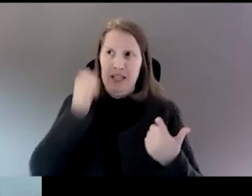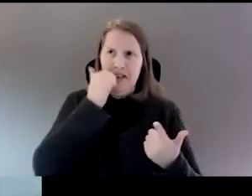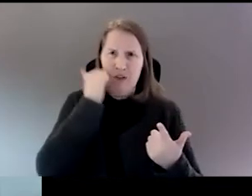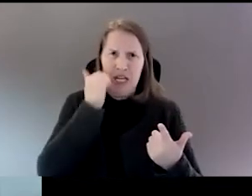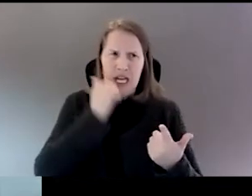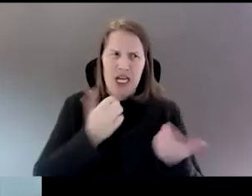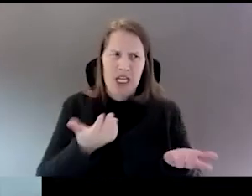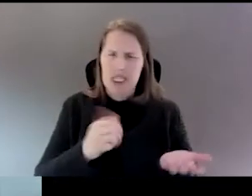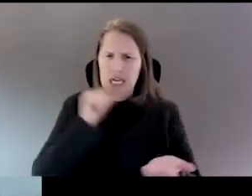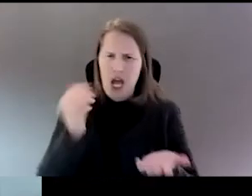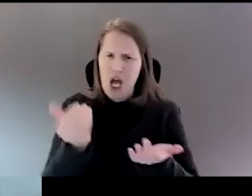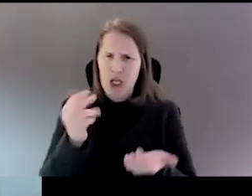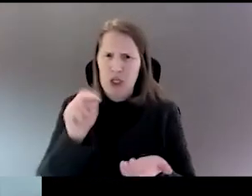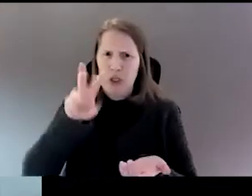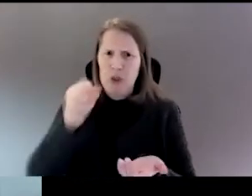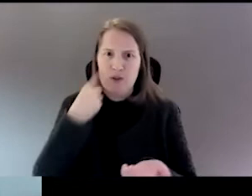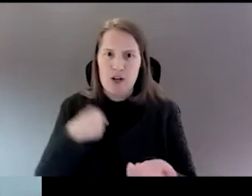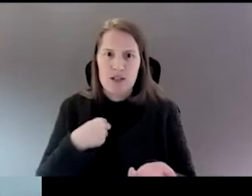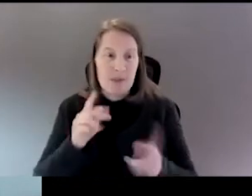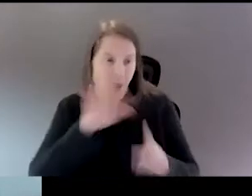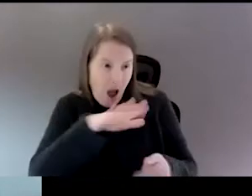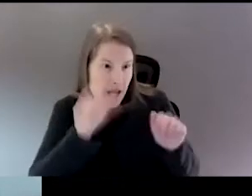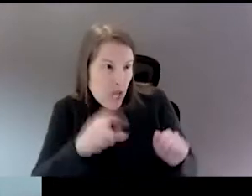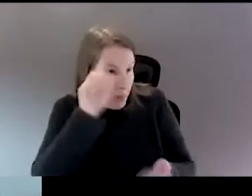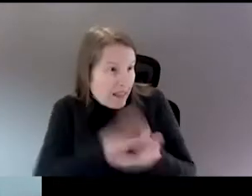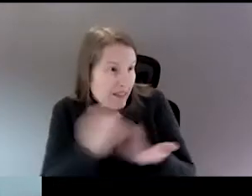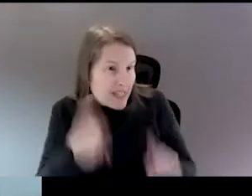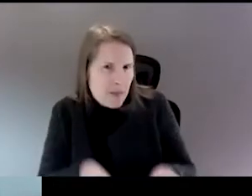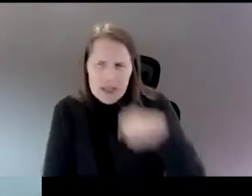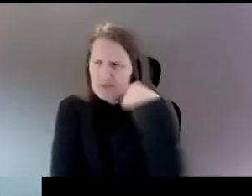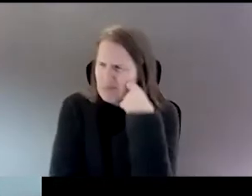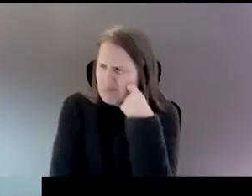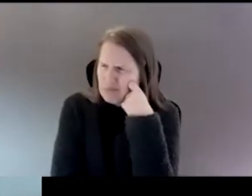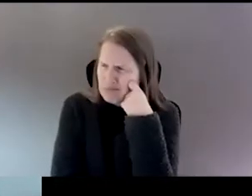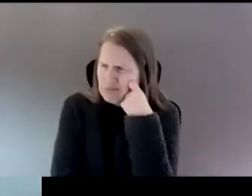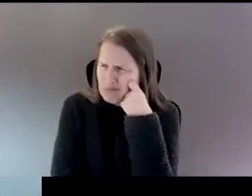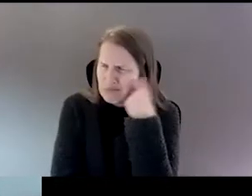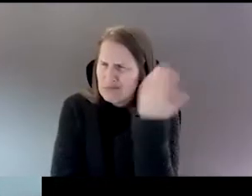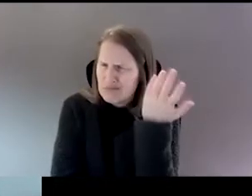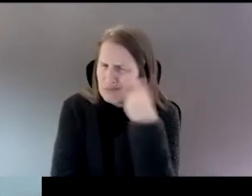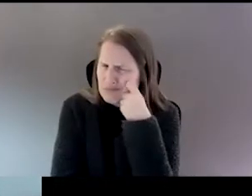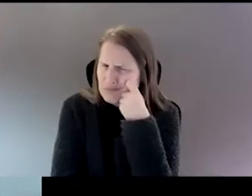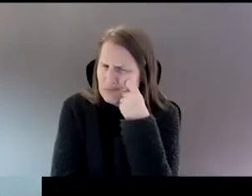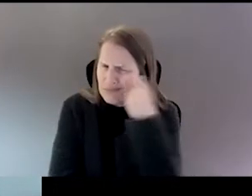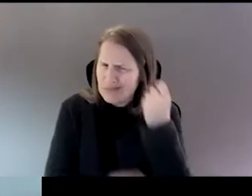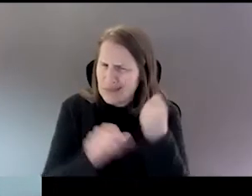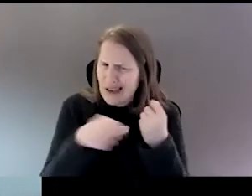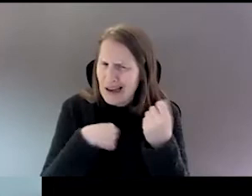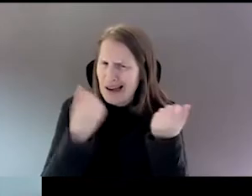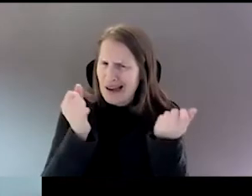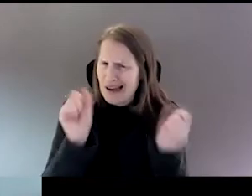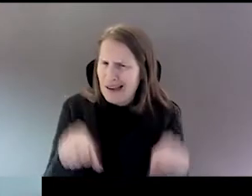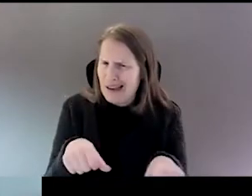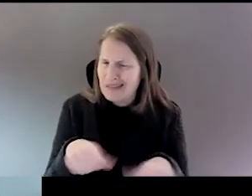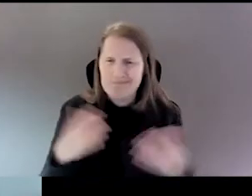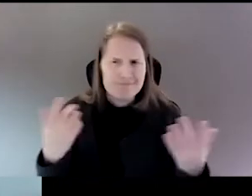are like, oh my gosh, can you believe this is happening? It's like, yeah, I can, and so I think it's